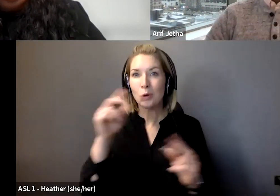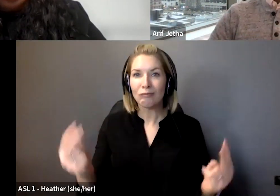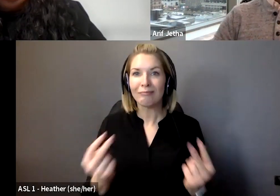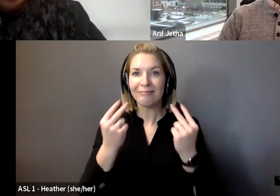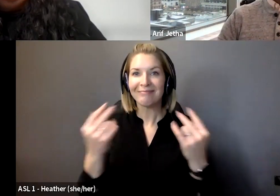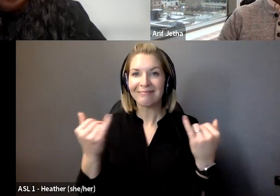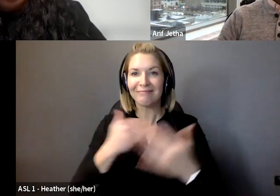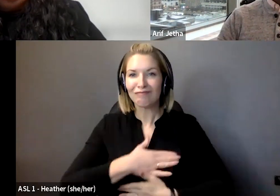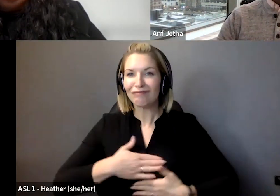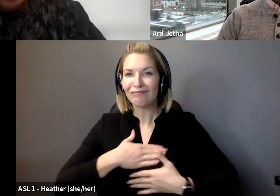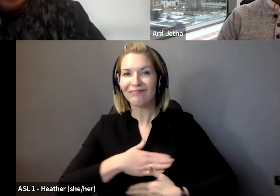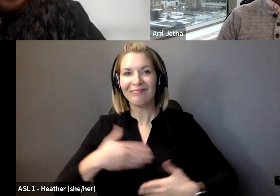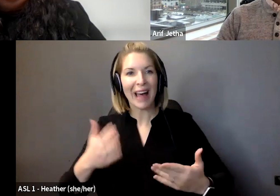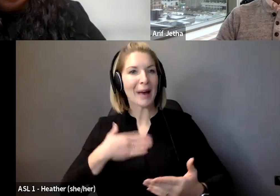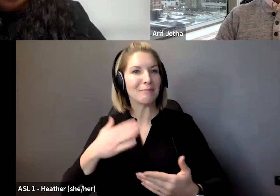delighted to be presenting.